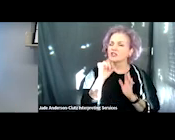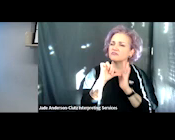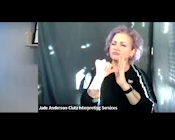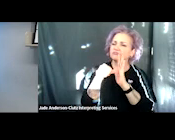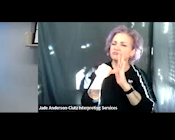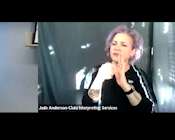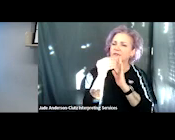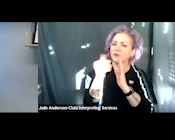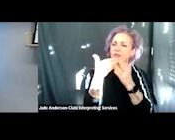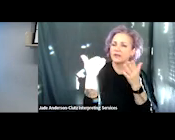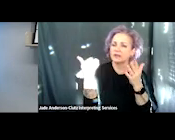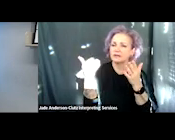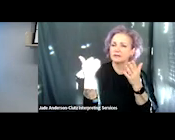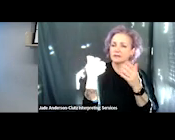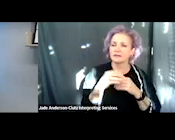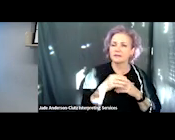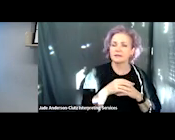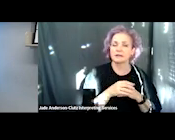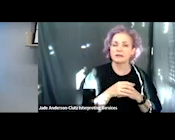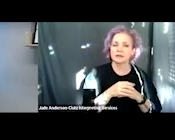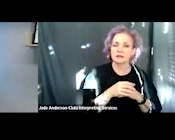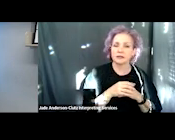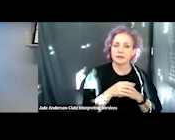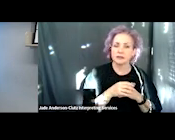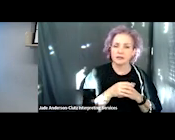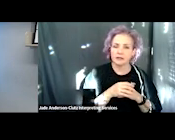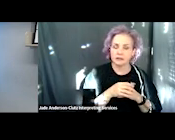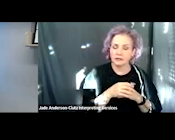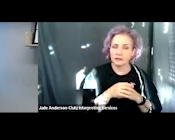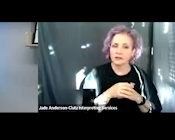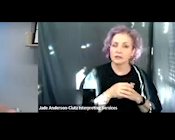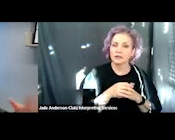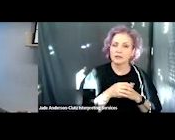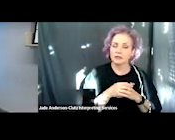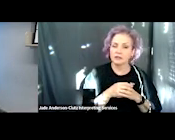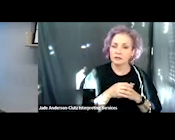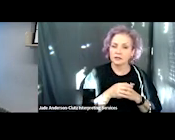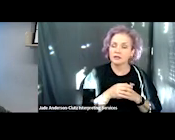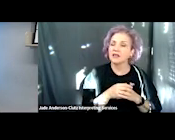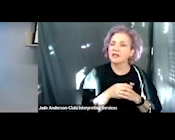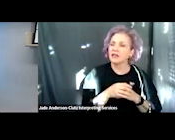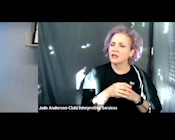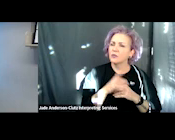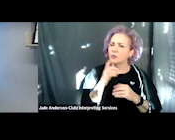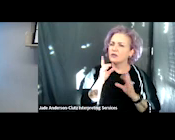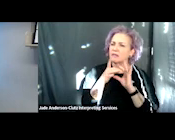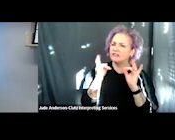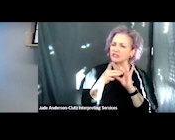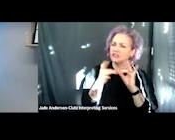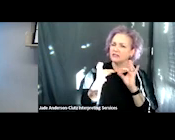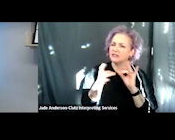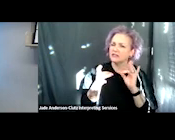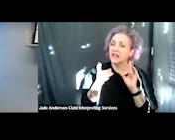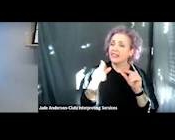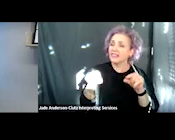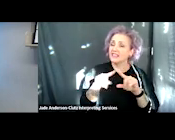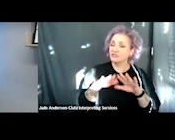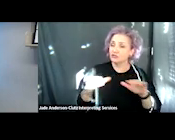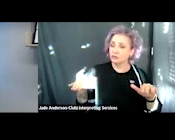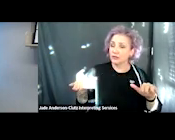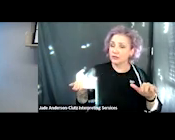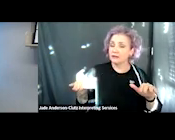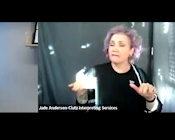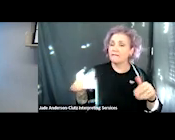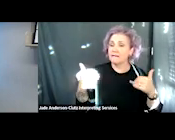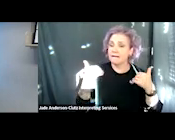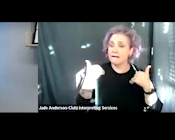things. So first off, because we said these offspring have a change in their immune system, the peripheral immune system, if